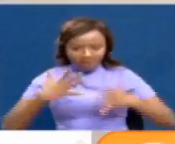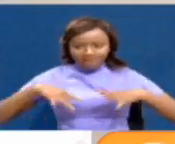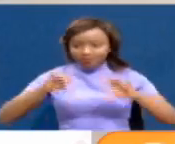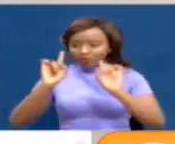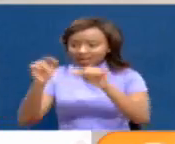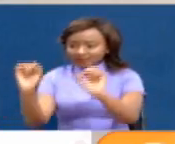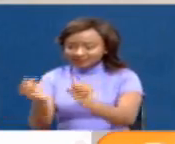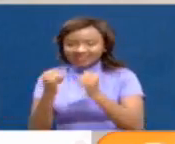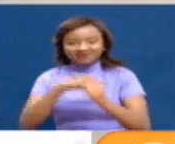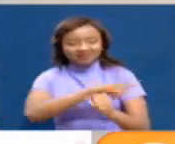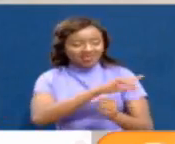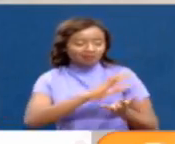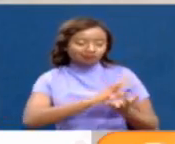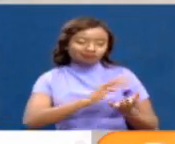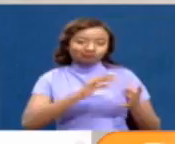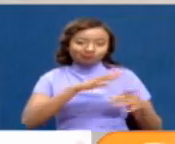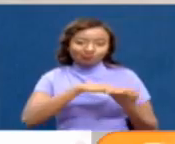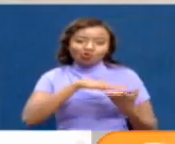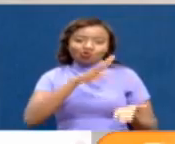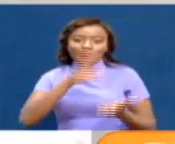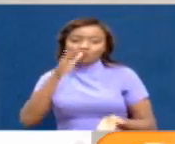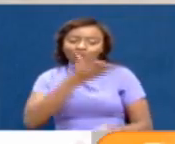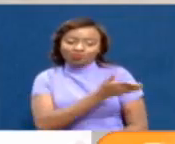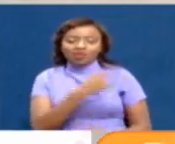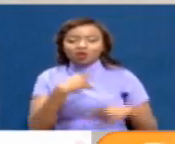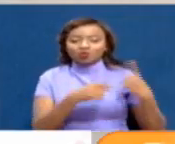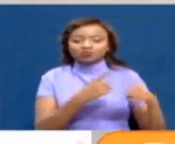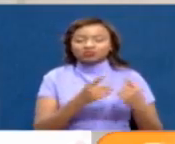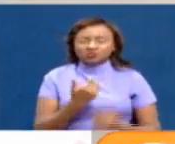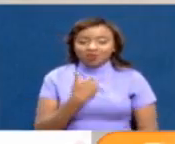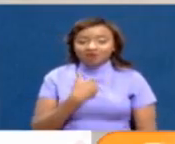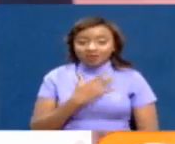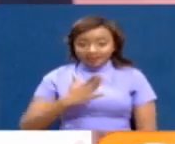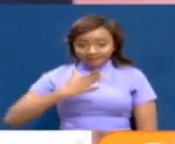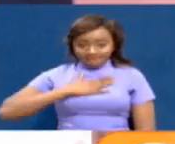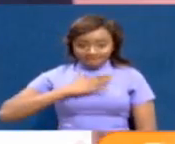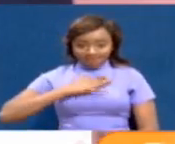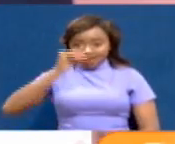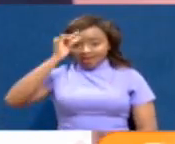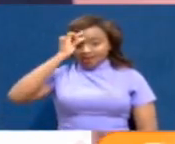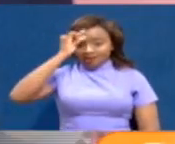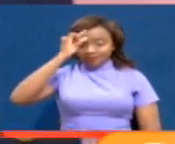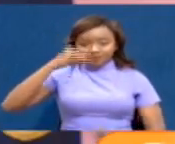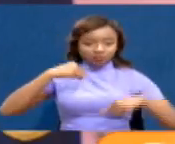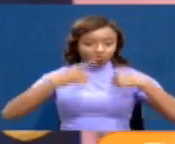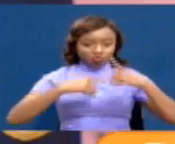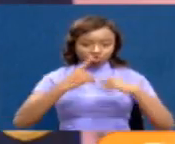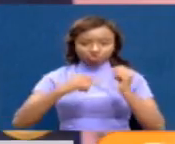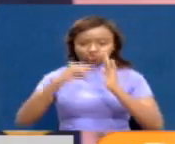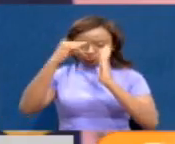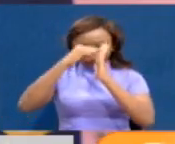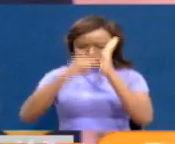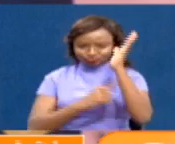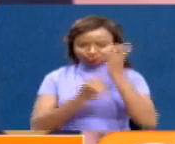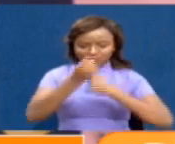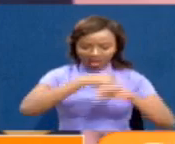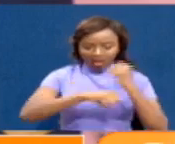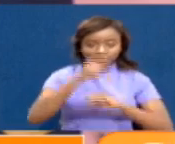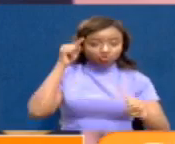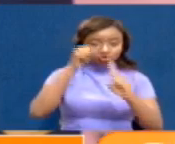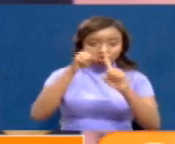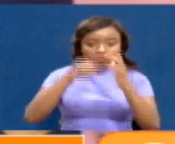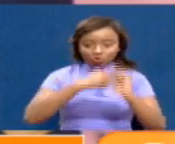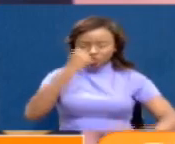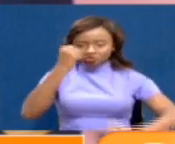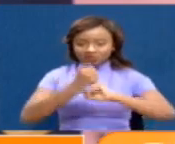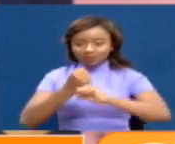from various security and humanitarian agencies. And my administration continues to make every effort to support